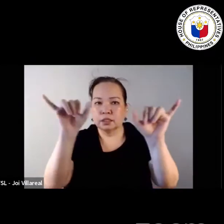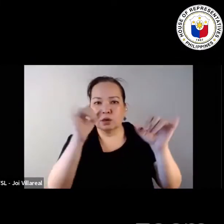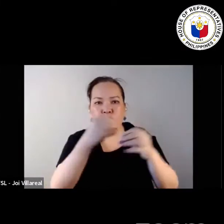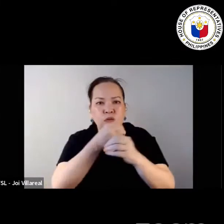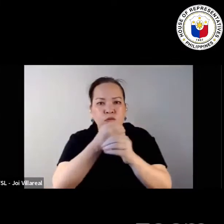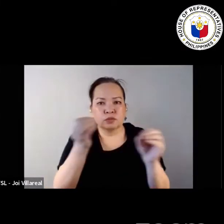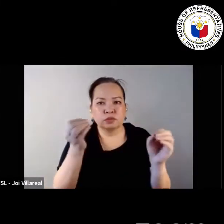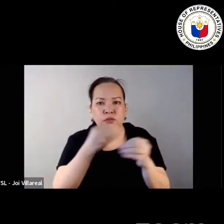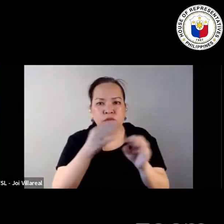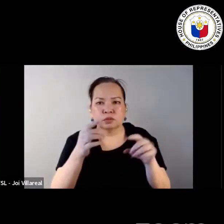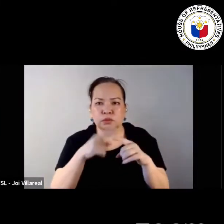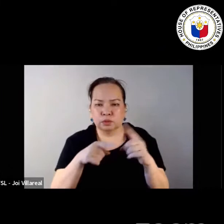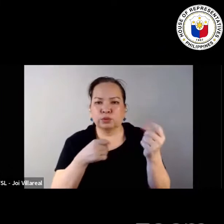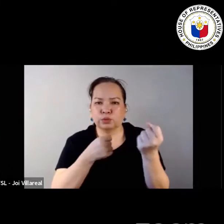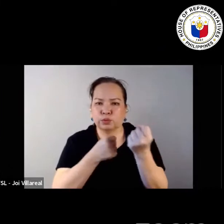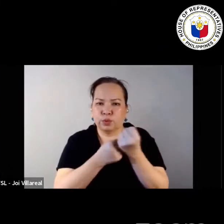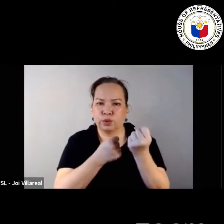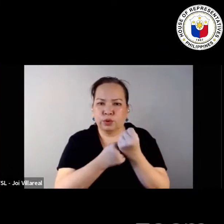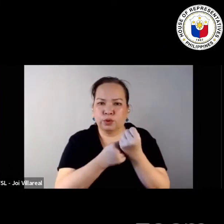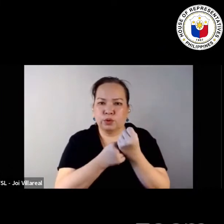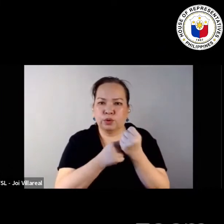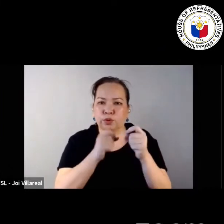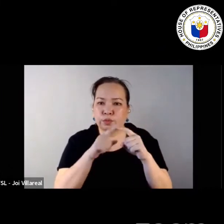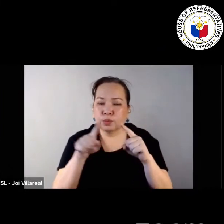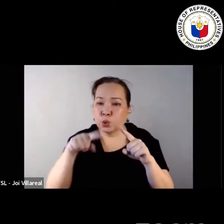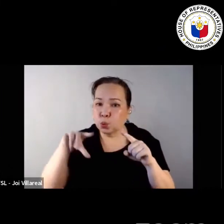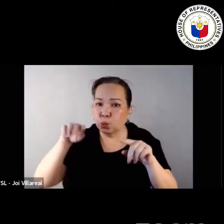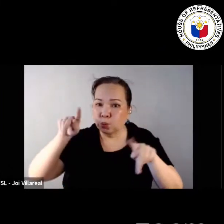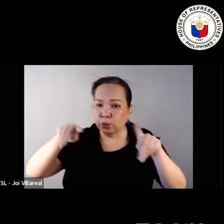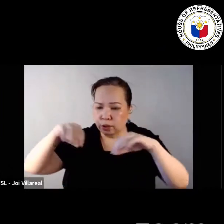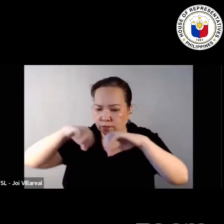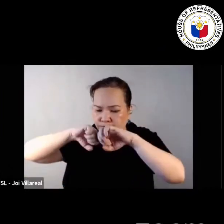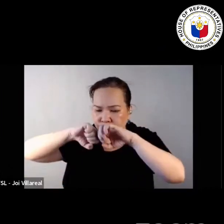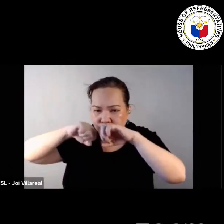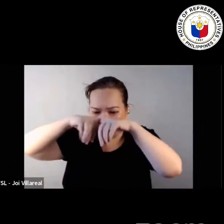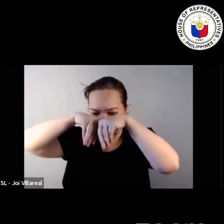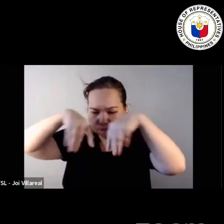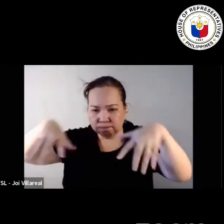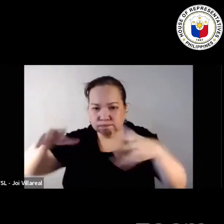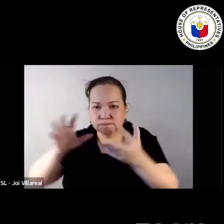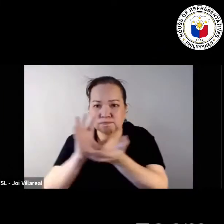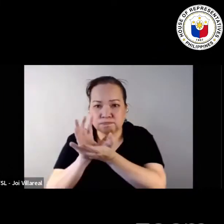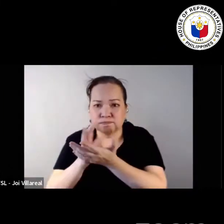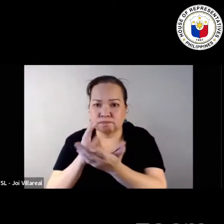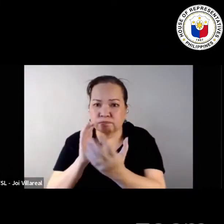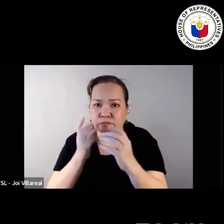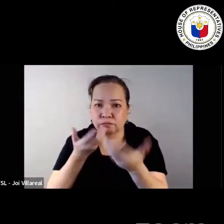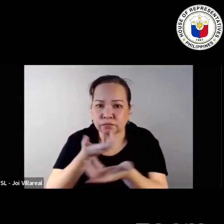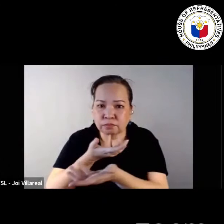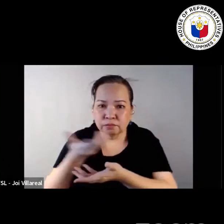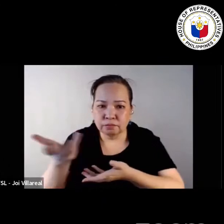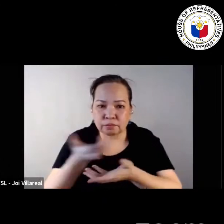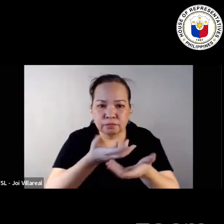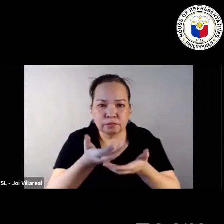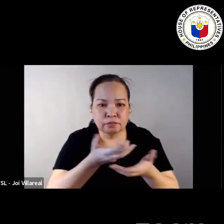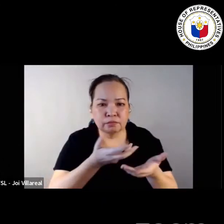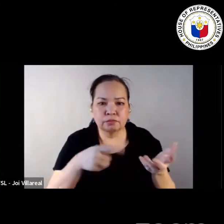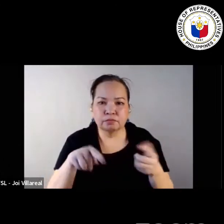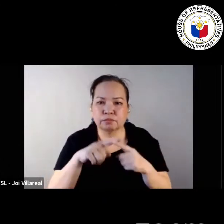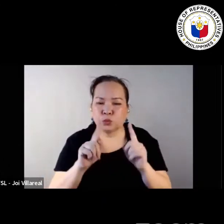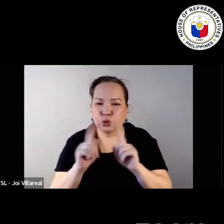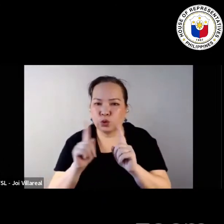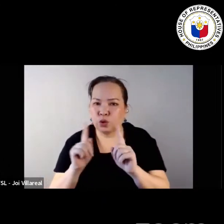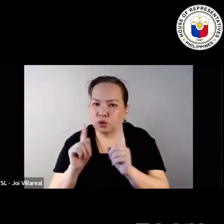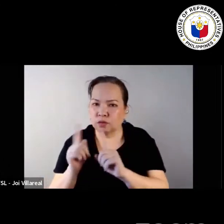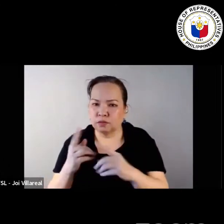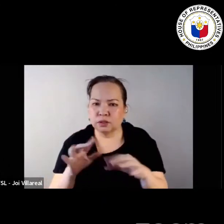are the ones in favor. Pero yung mga people on the ground, nakausap natin, nakausap ng mga grupo